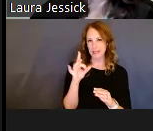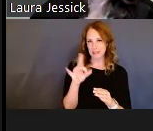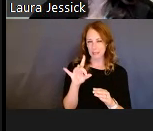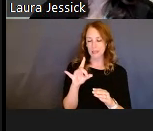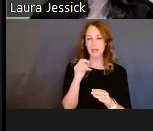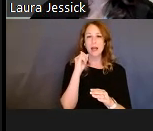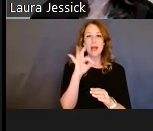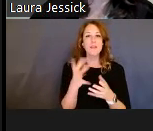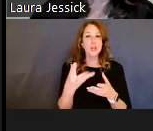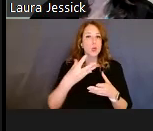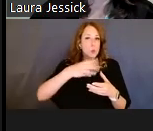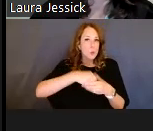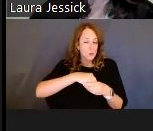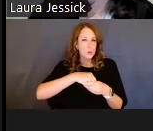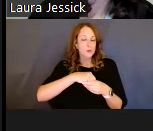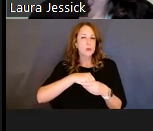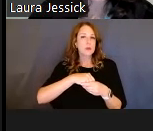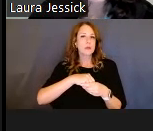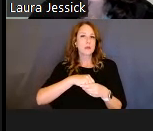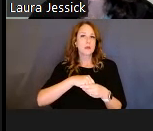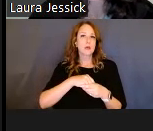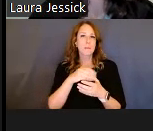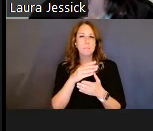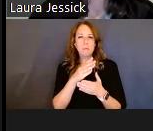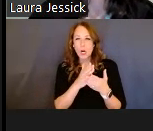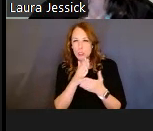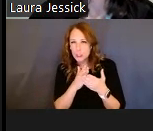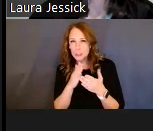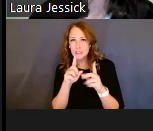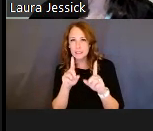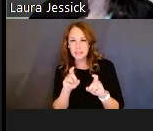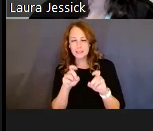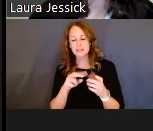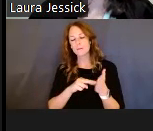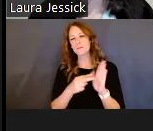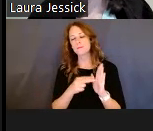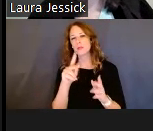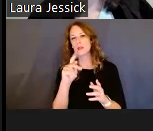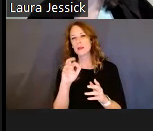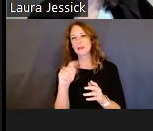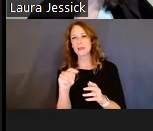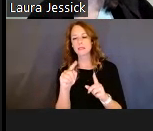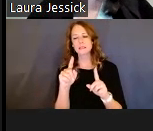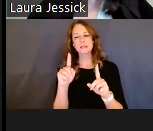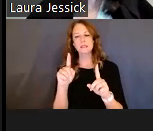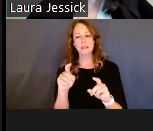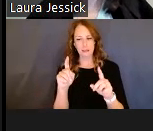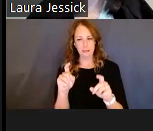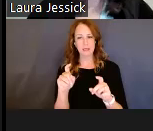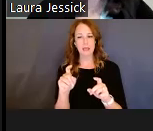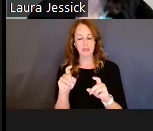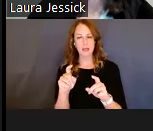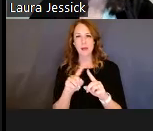you included partially tested kits, so kits that were tested with